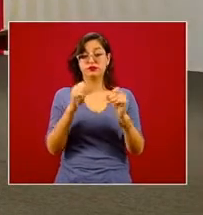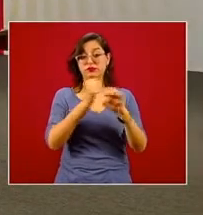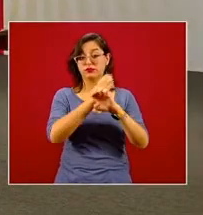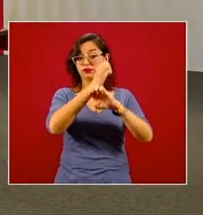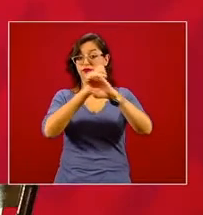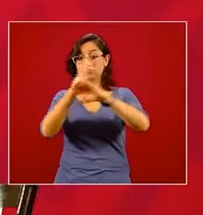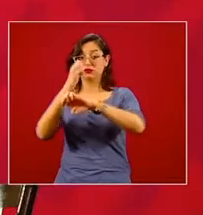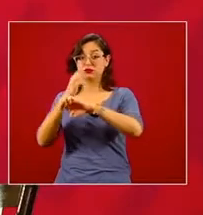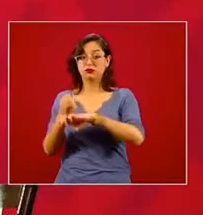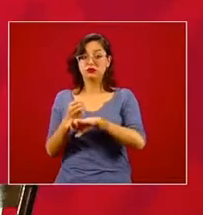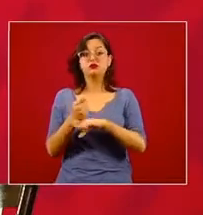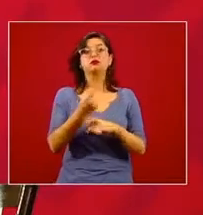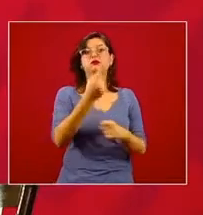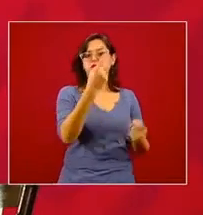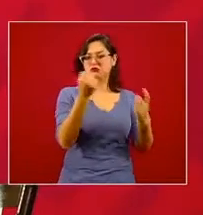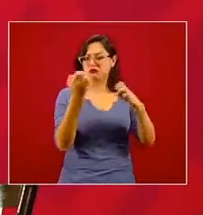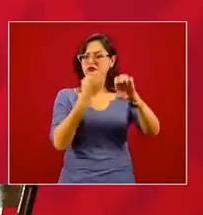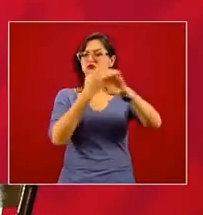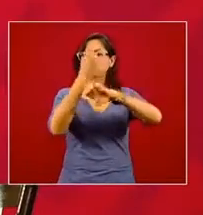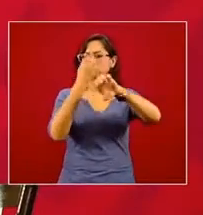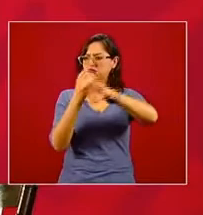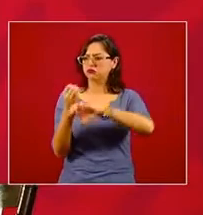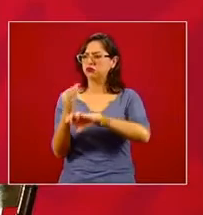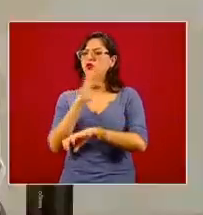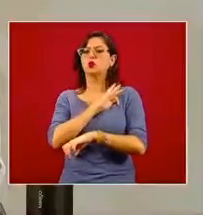one health stoplight.